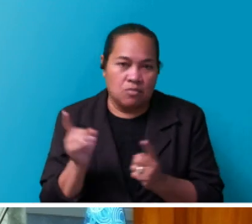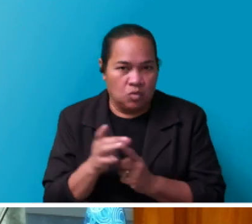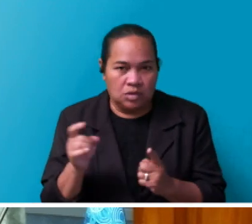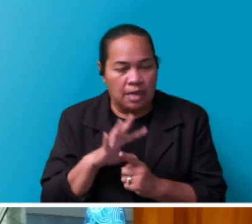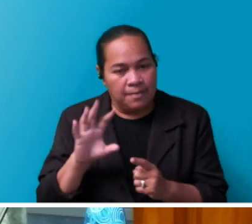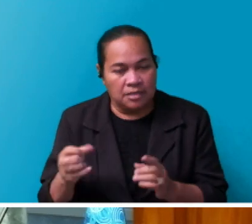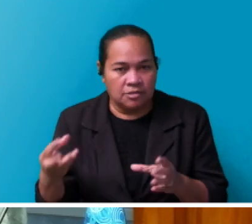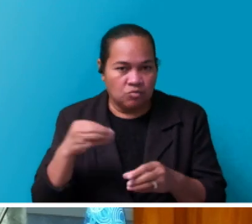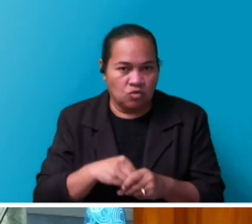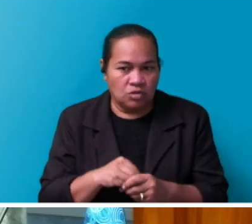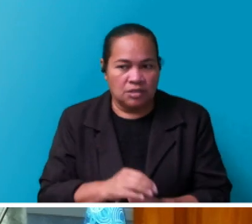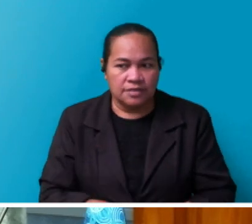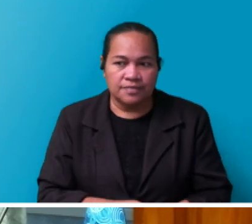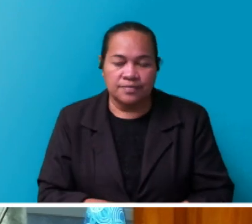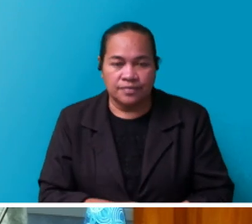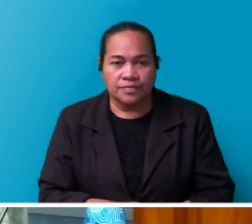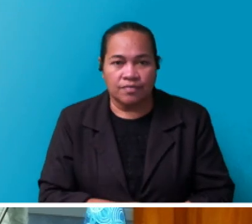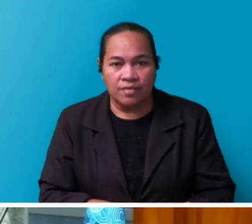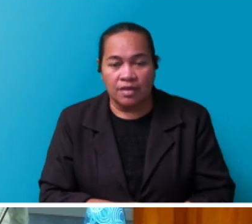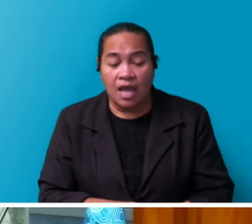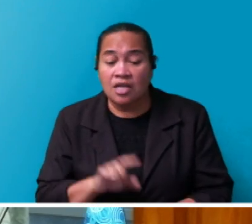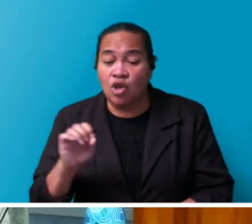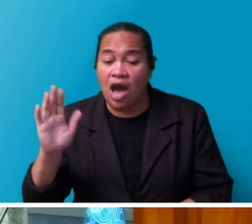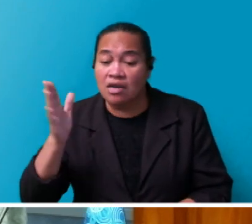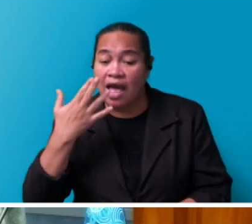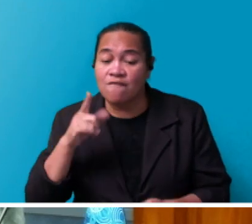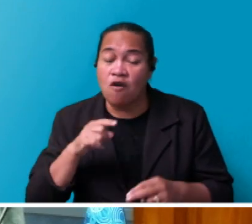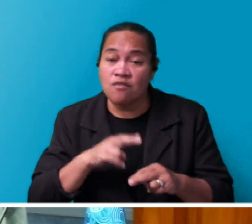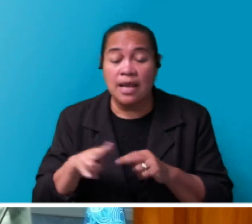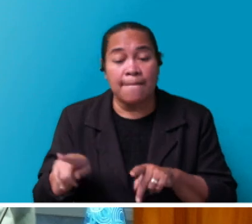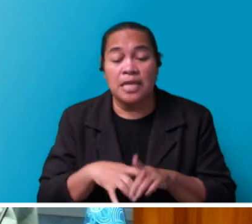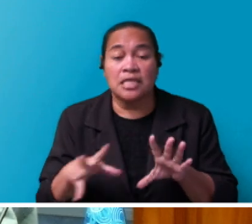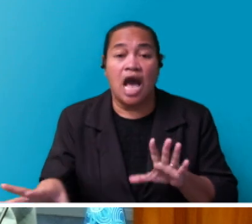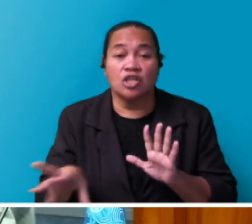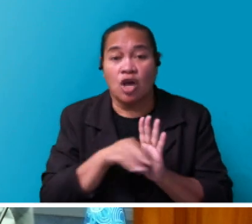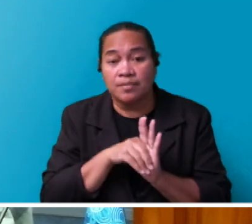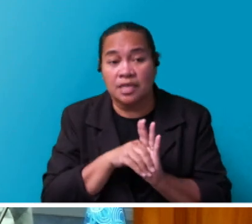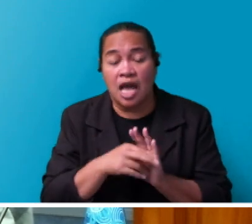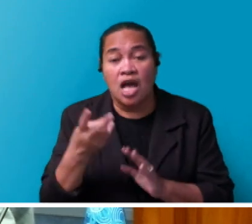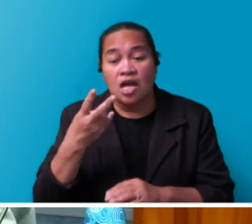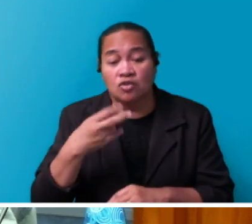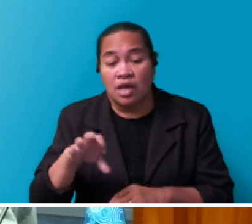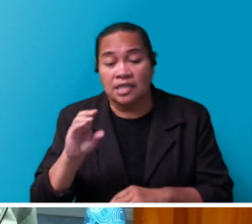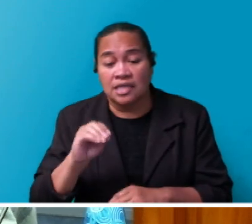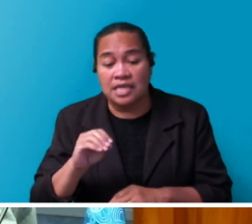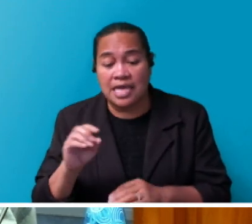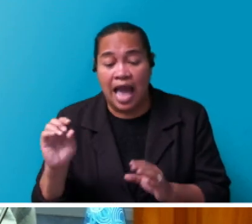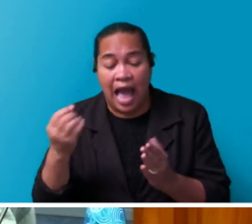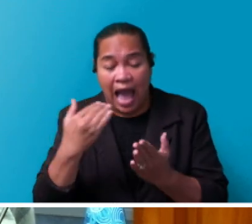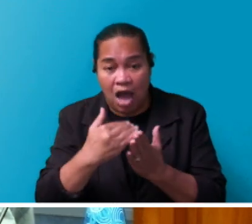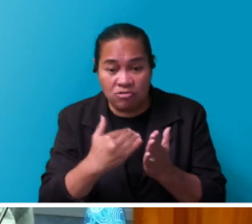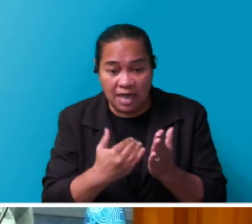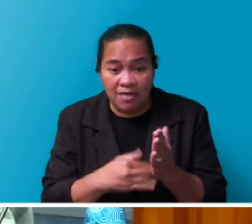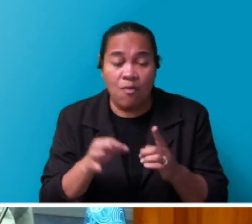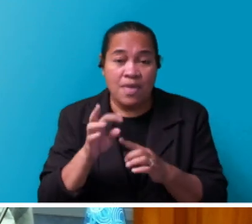Mr. Speaker, sir, the recommendations outlined for Fiji includes adopting the 20 priority outlined in the PNG